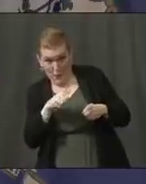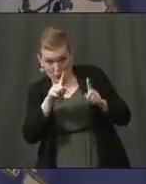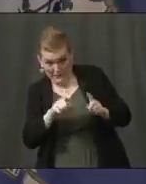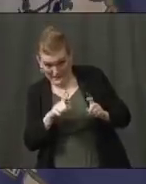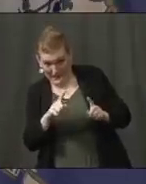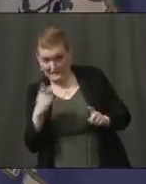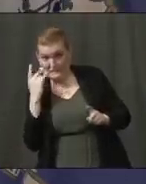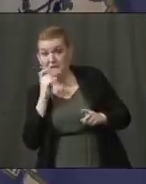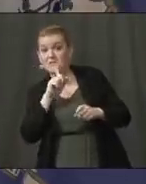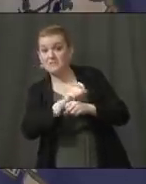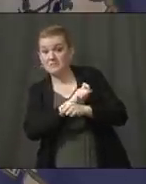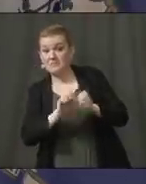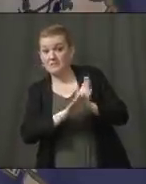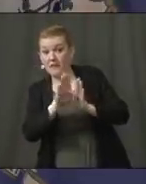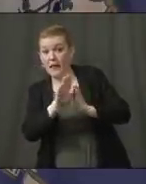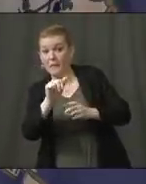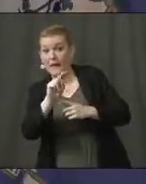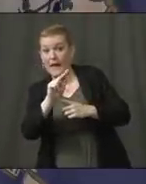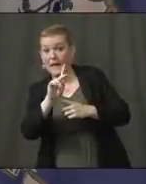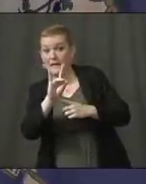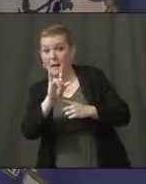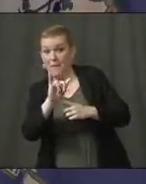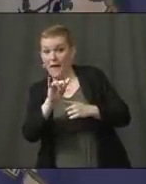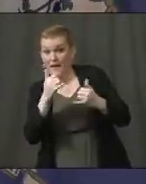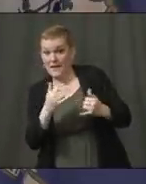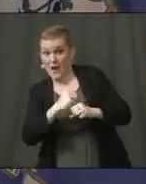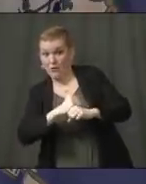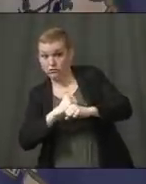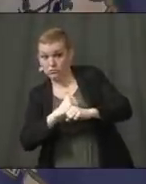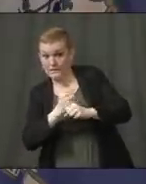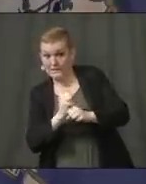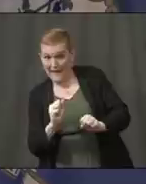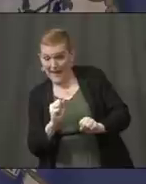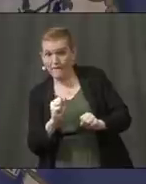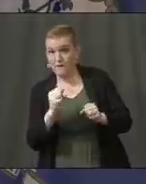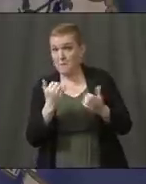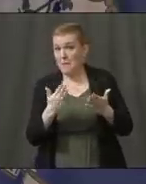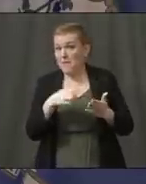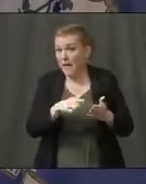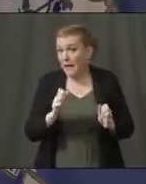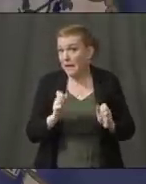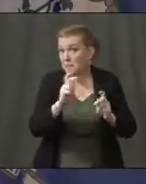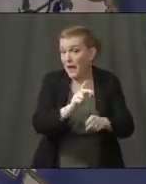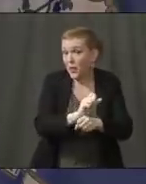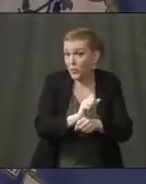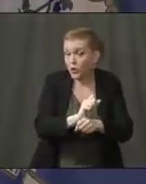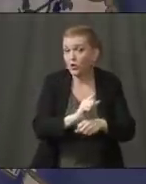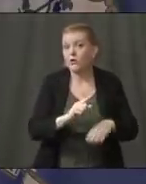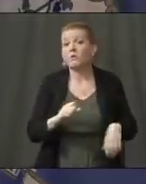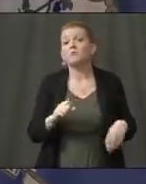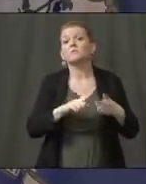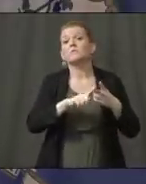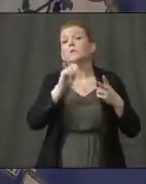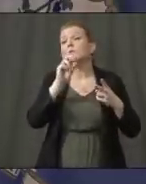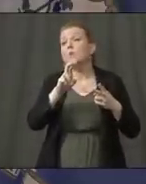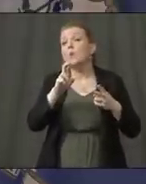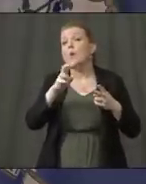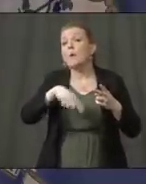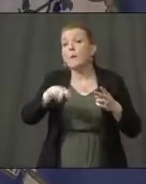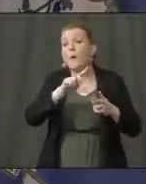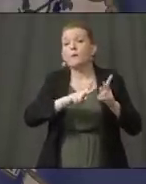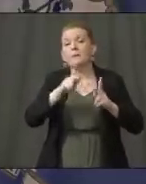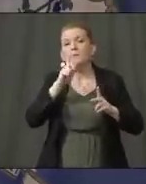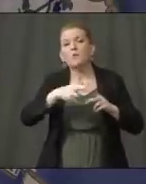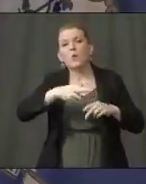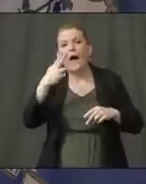up on a faster basis. Probably the most vulnerable, the elderly, those with pre-existing conditions, will have to be self-quarantined